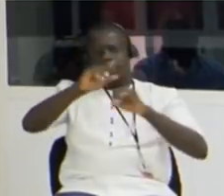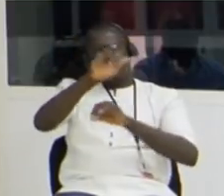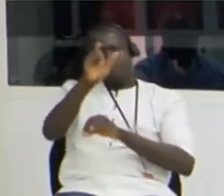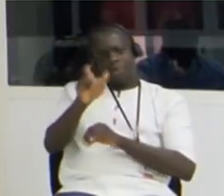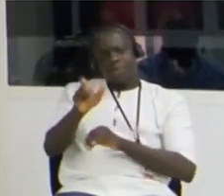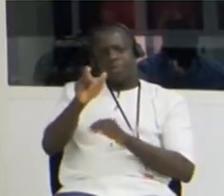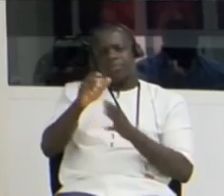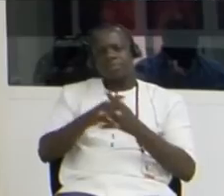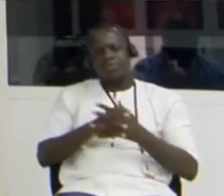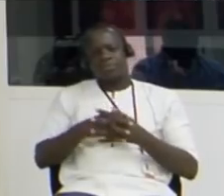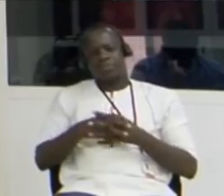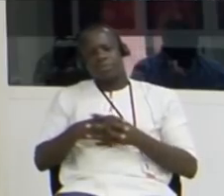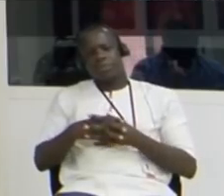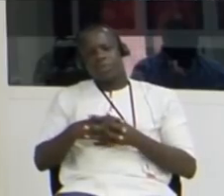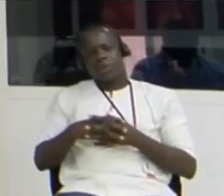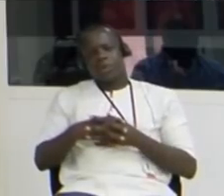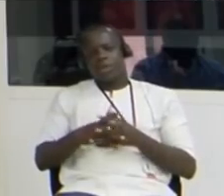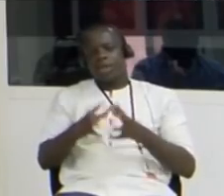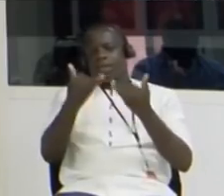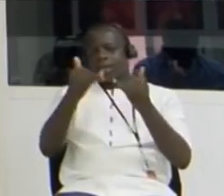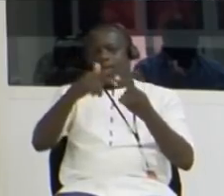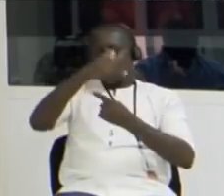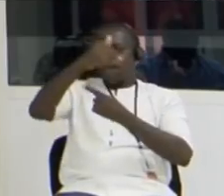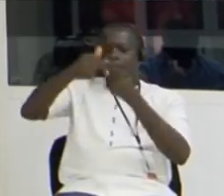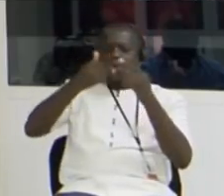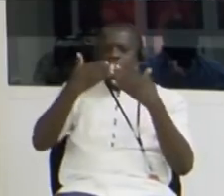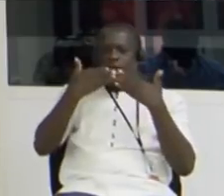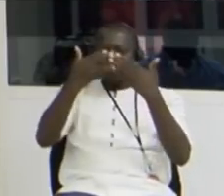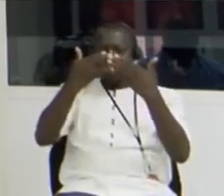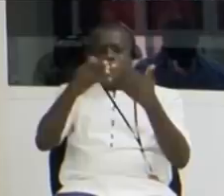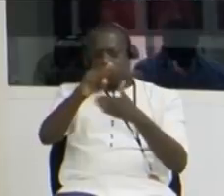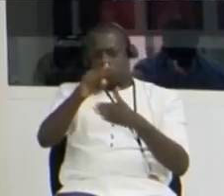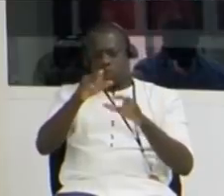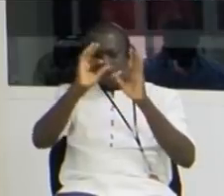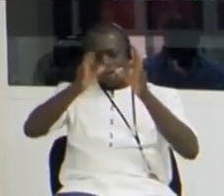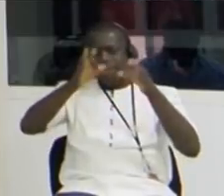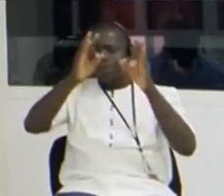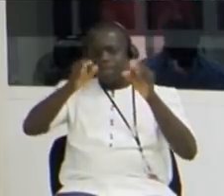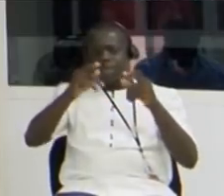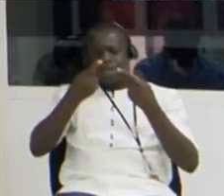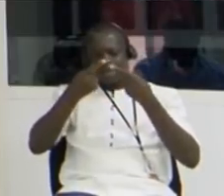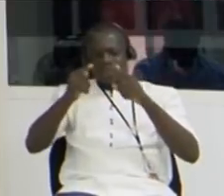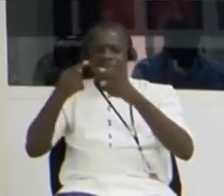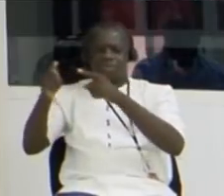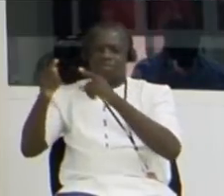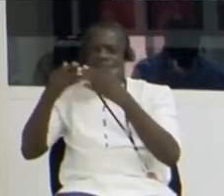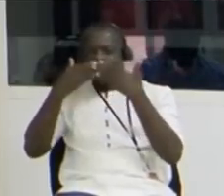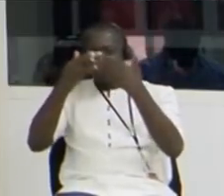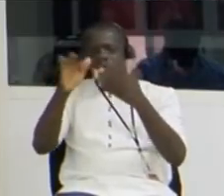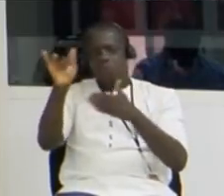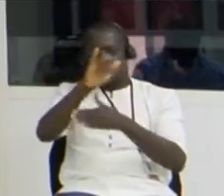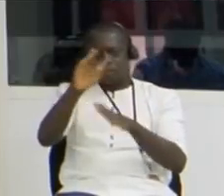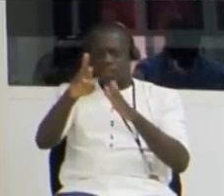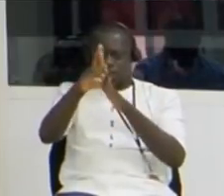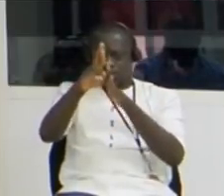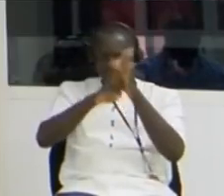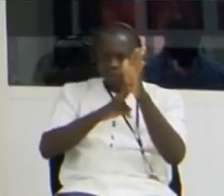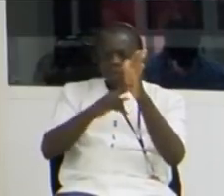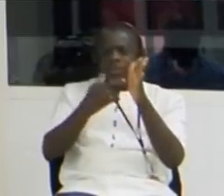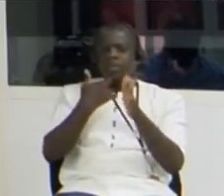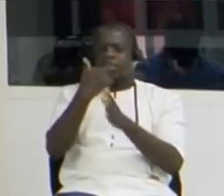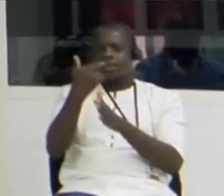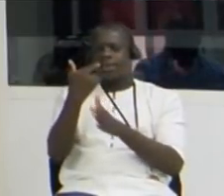And in terms of the information that you supplied, you've already explained the different information that was requested. Did